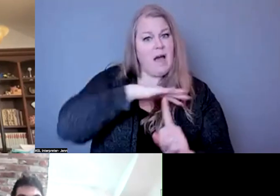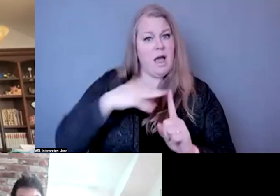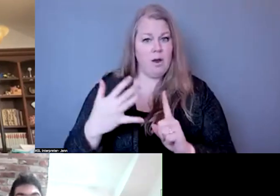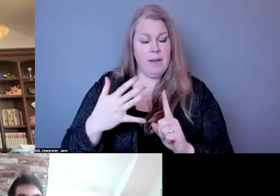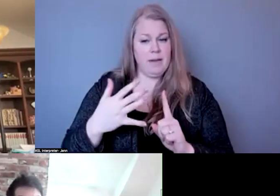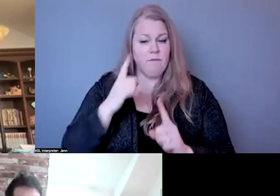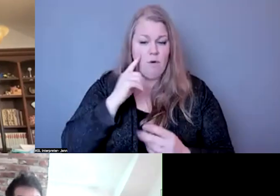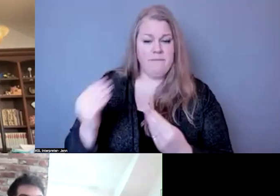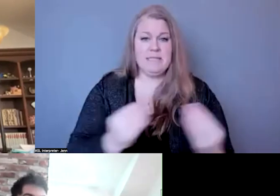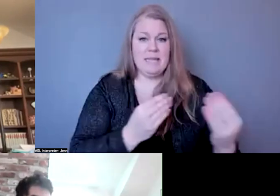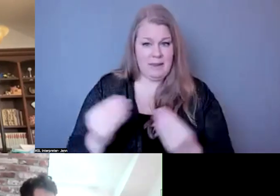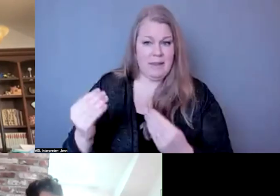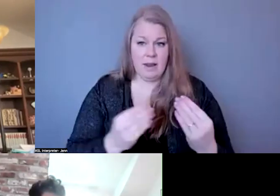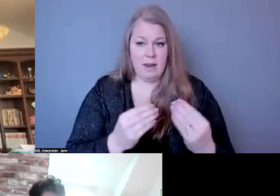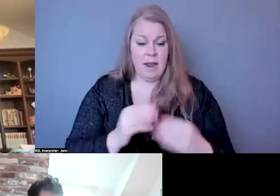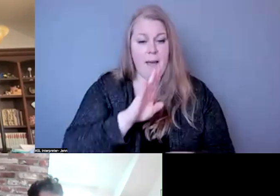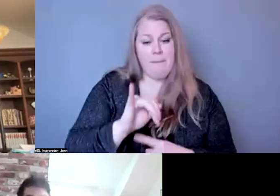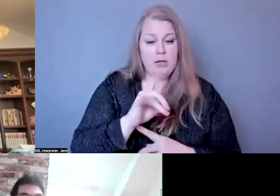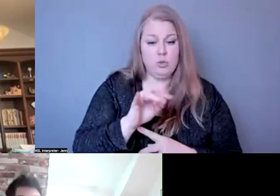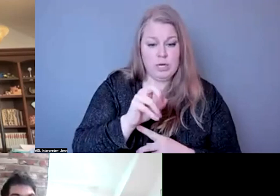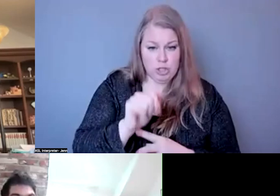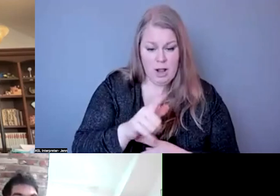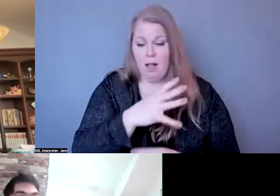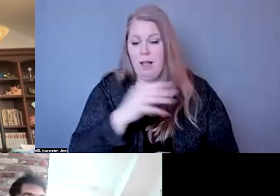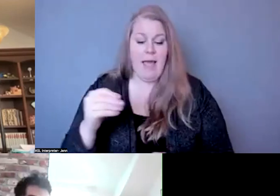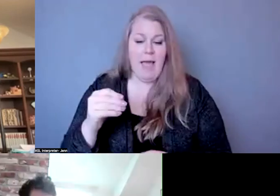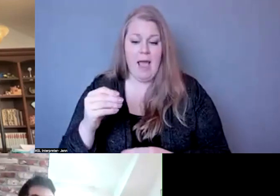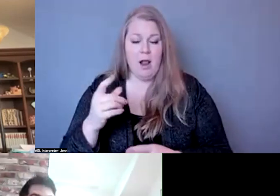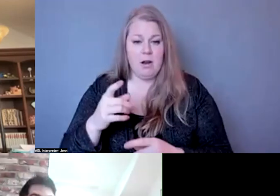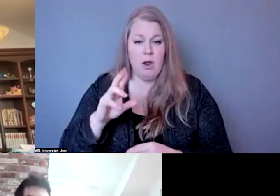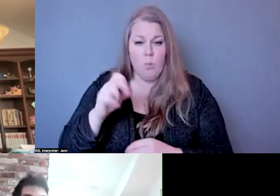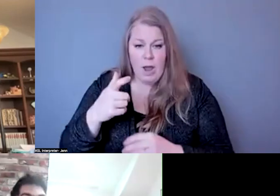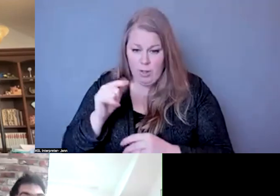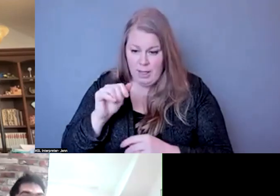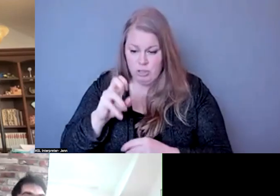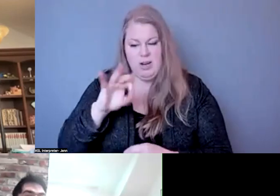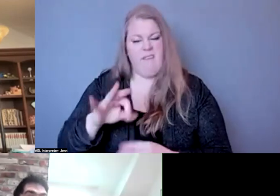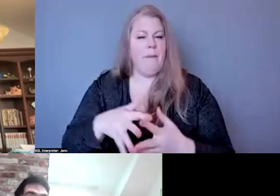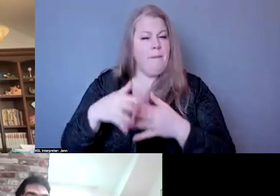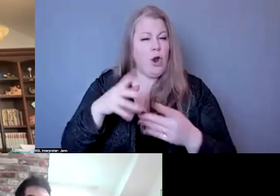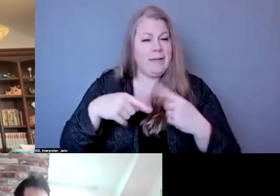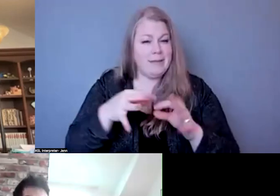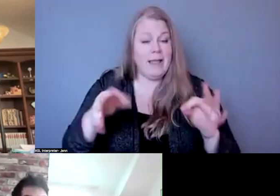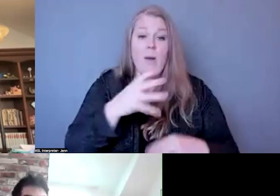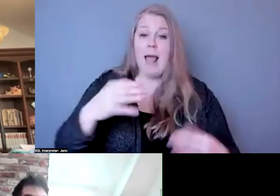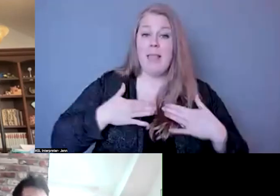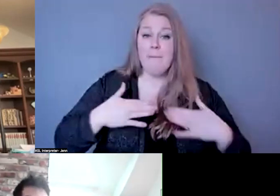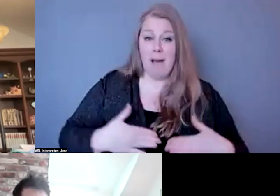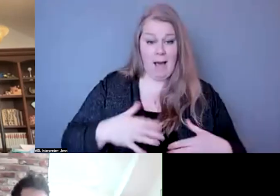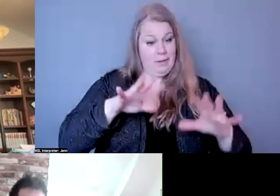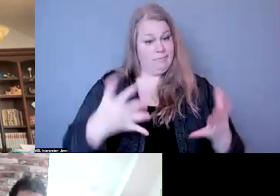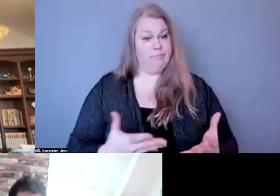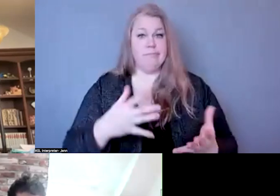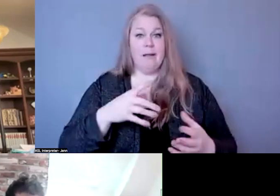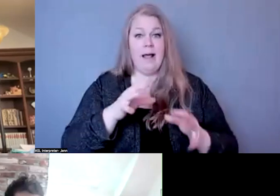facilitating bidirectional recognition and synthesis of American Sign Language and really of the body of signed